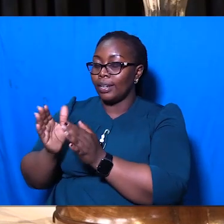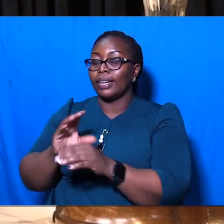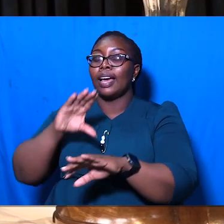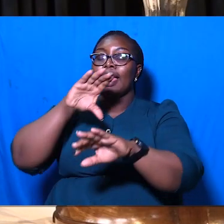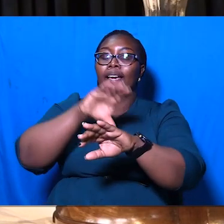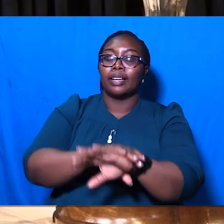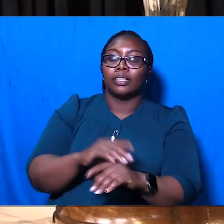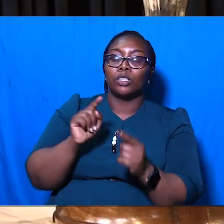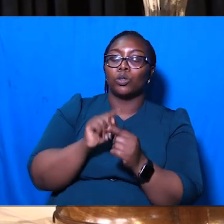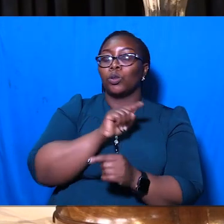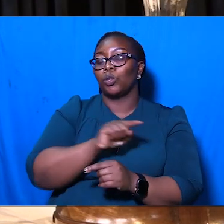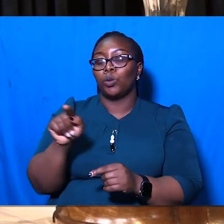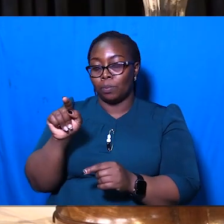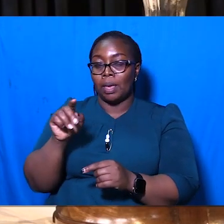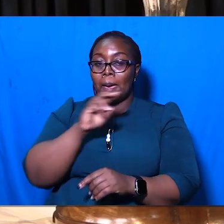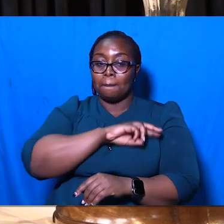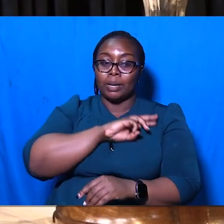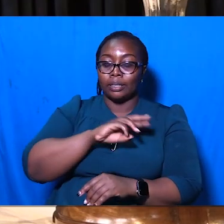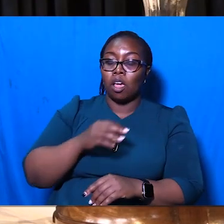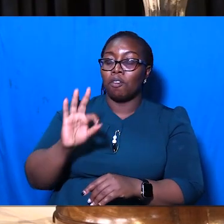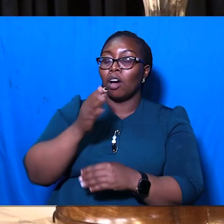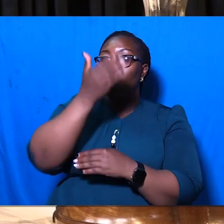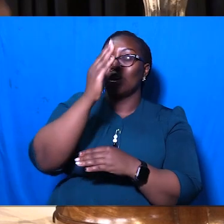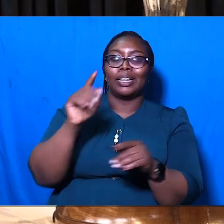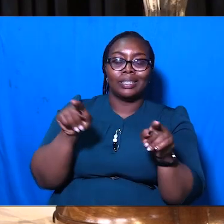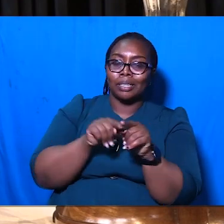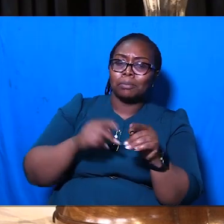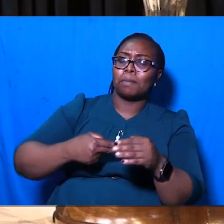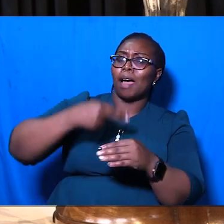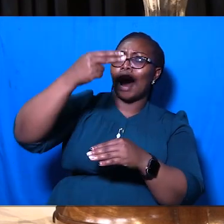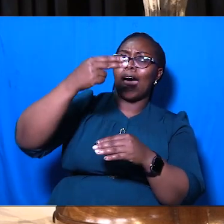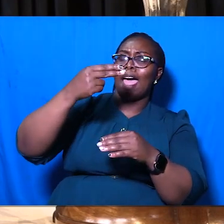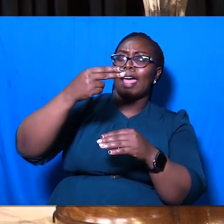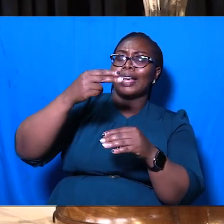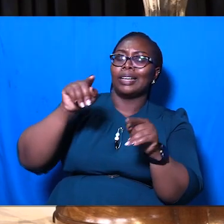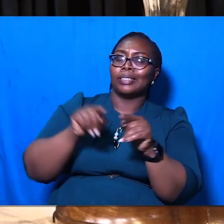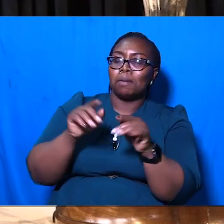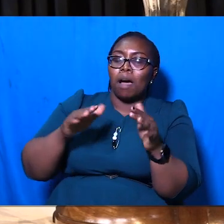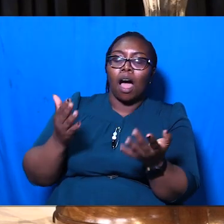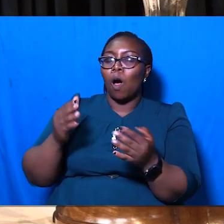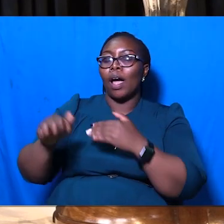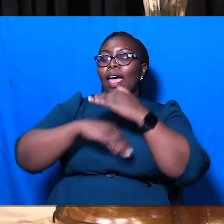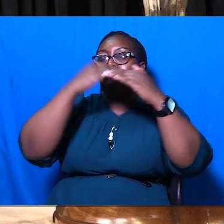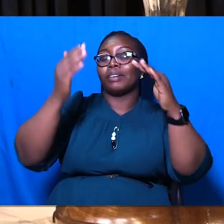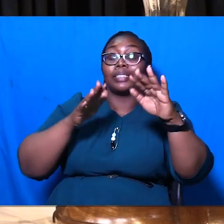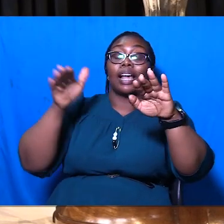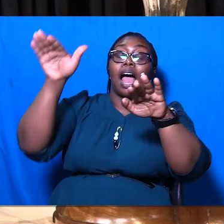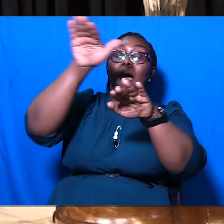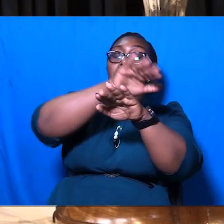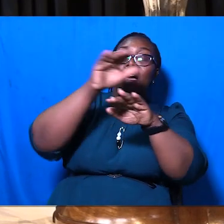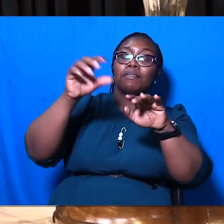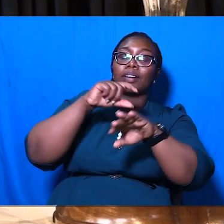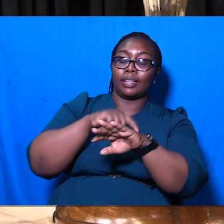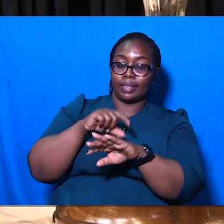is as high as heavens are above the earth. Up there, the mercy of God is there. You that is